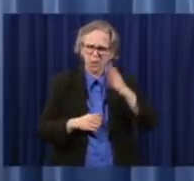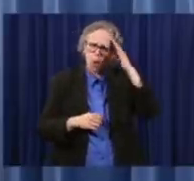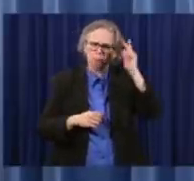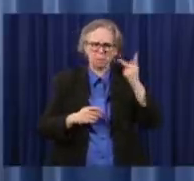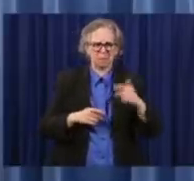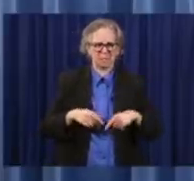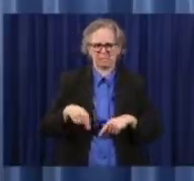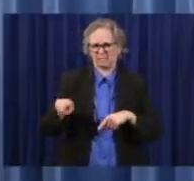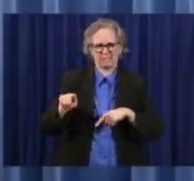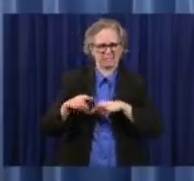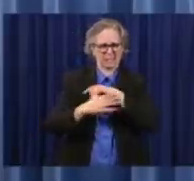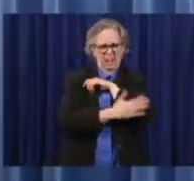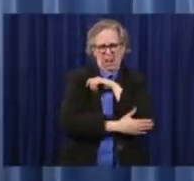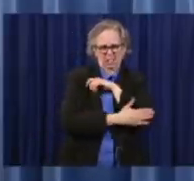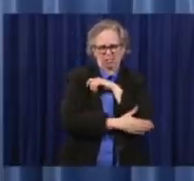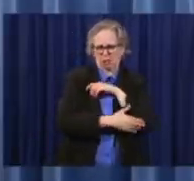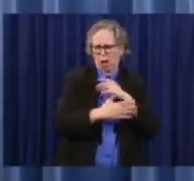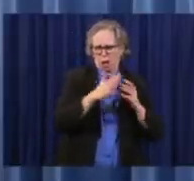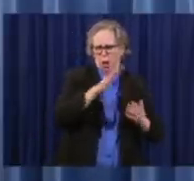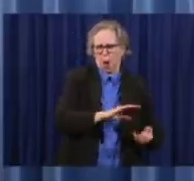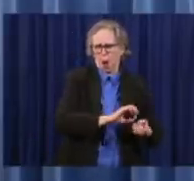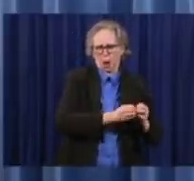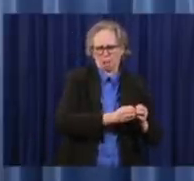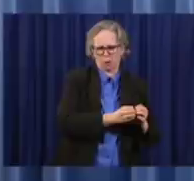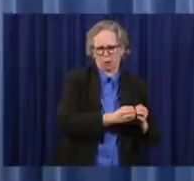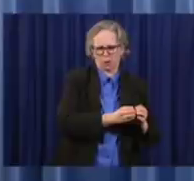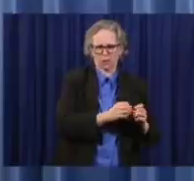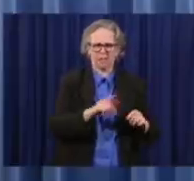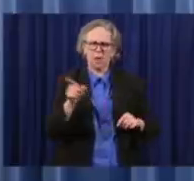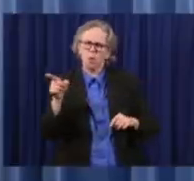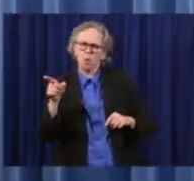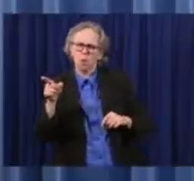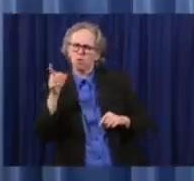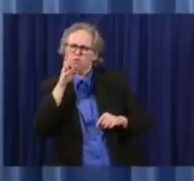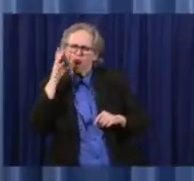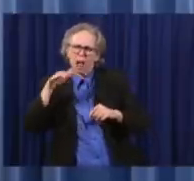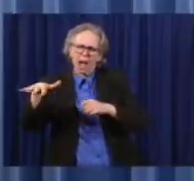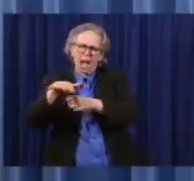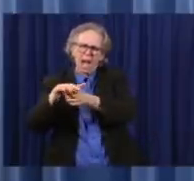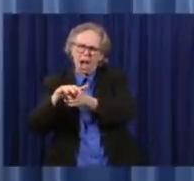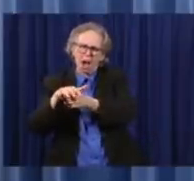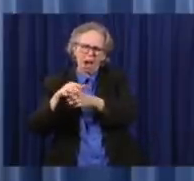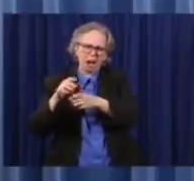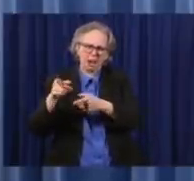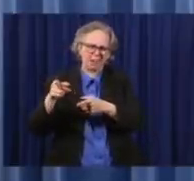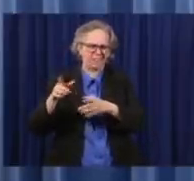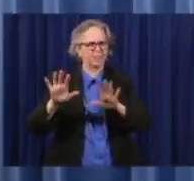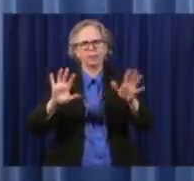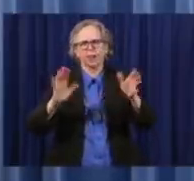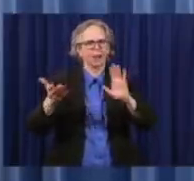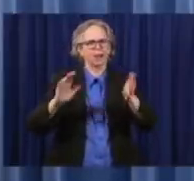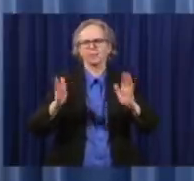numbers here in this county aren't as bad, or this is a more rural county, or this. Once you start down